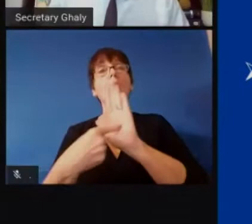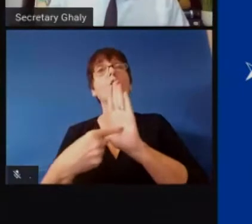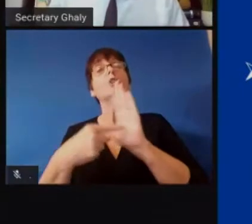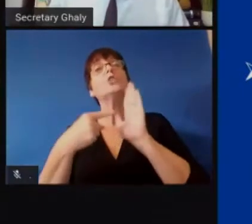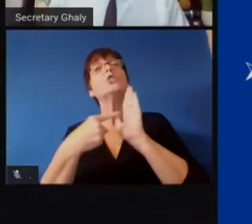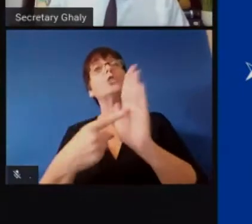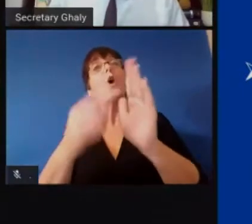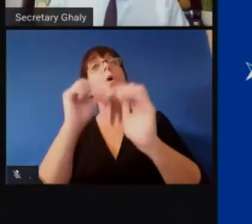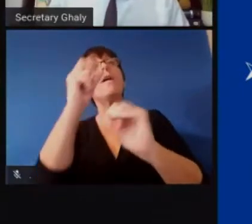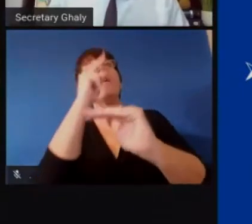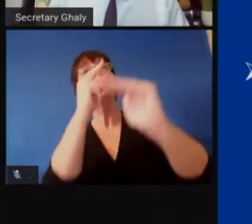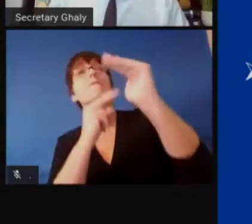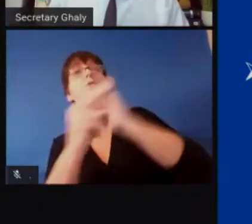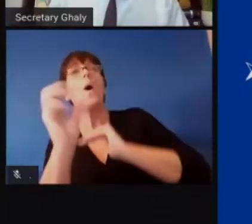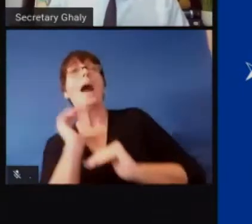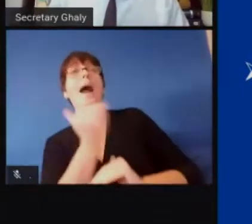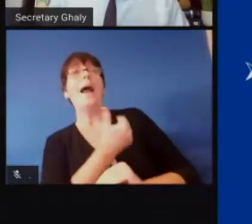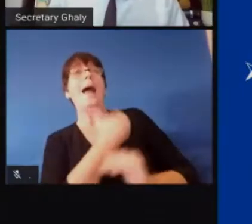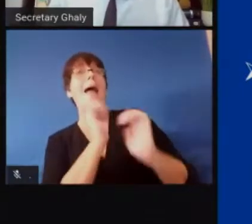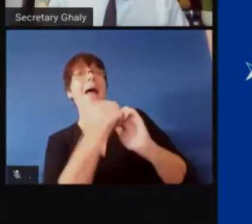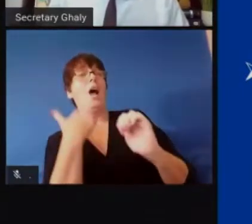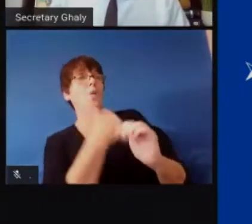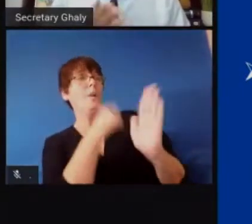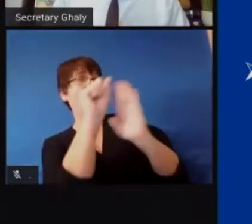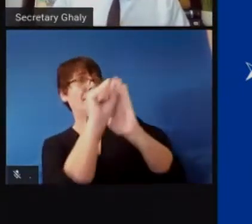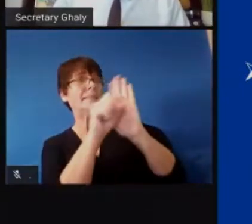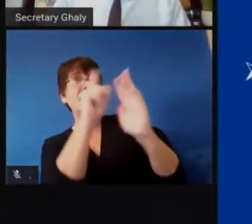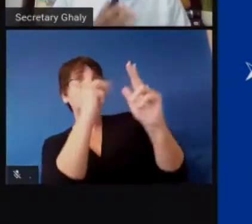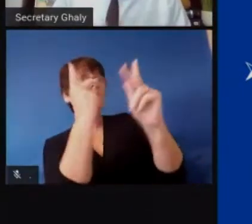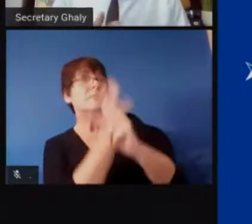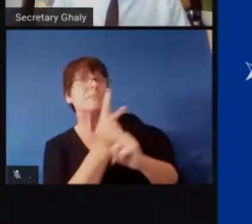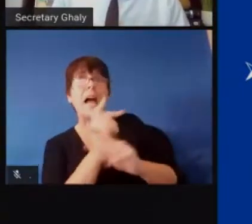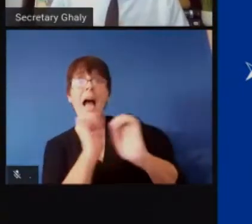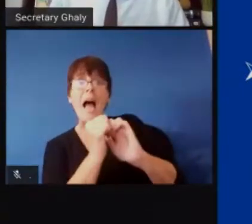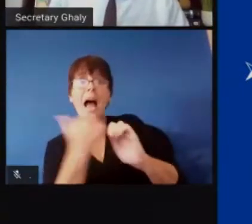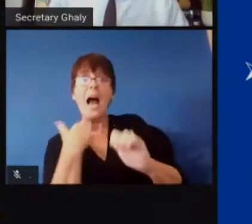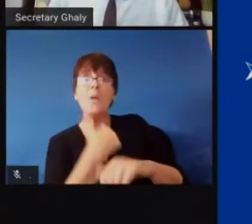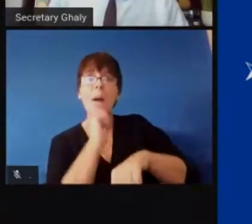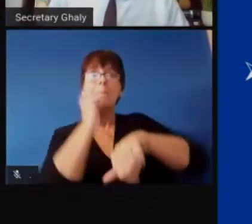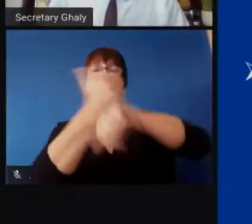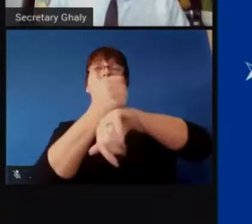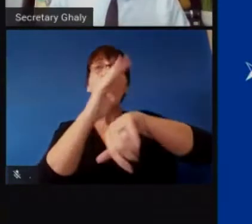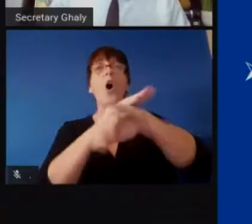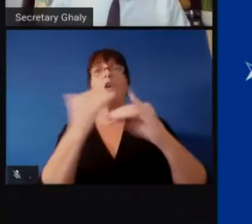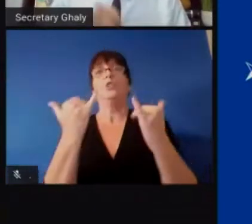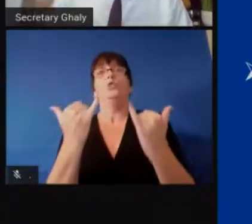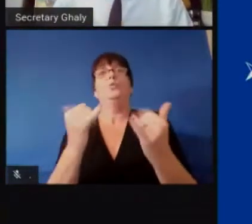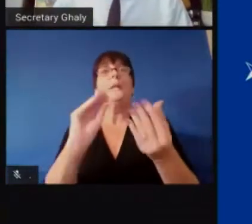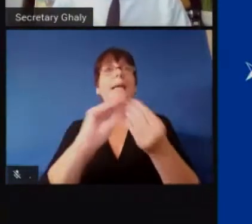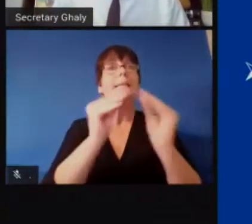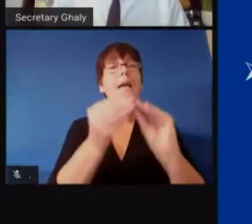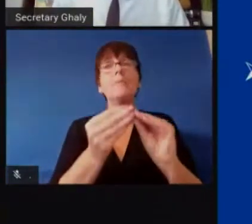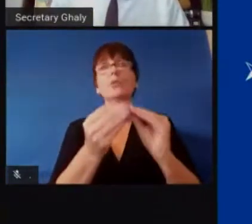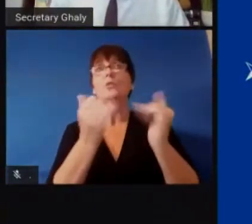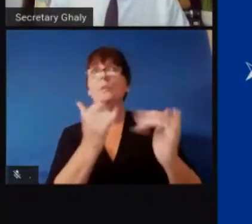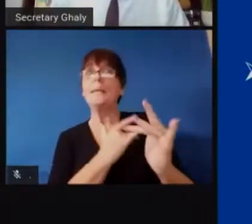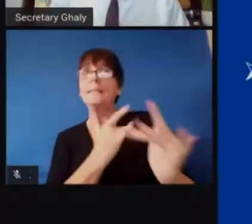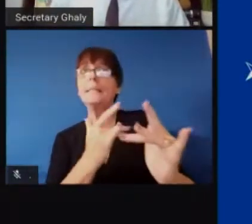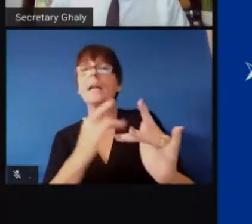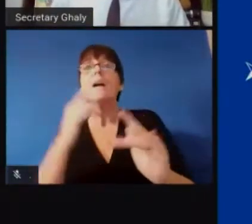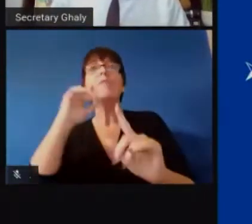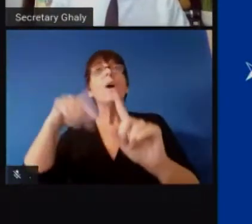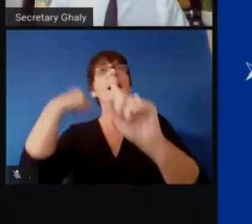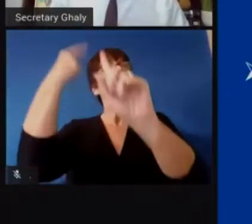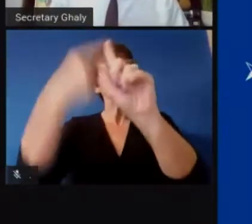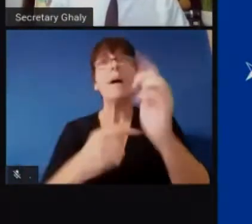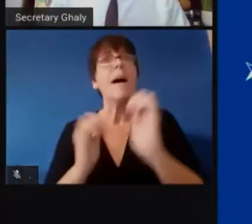of how we at the state are thinking about where we end up based on today's behaviors, today's numbers a month from now.